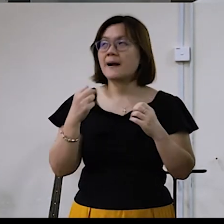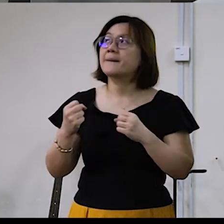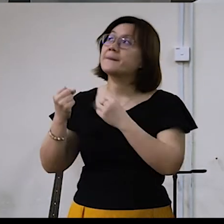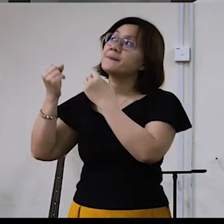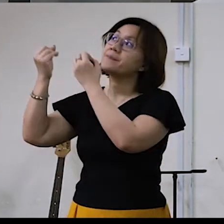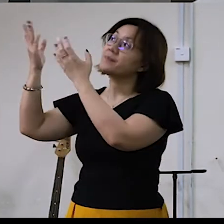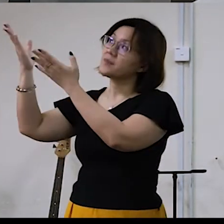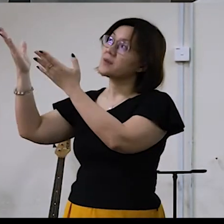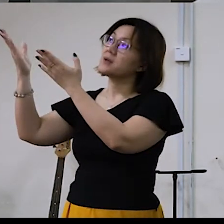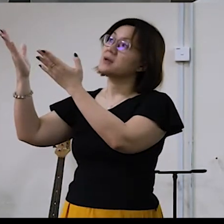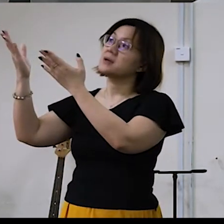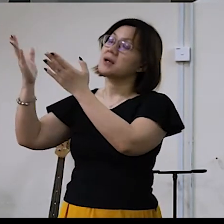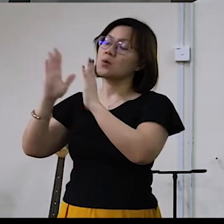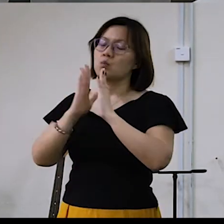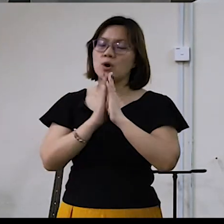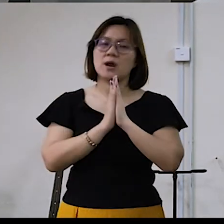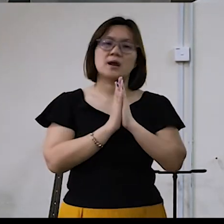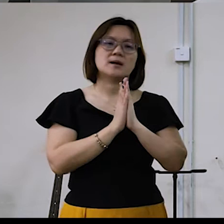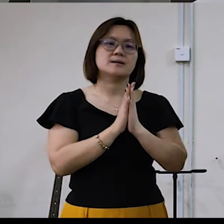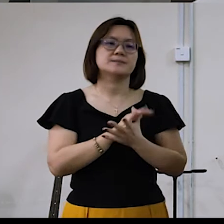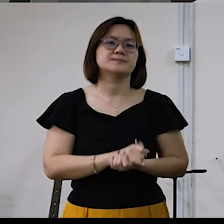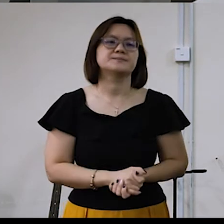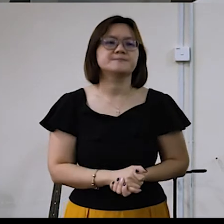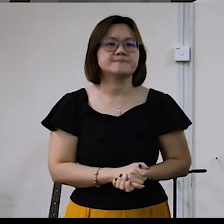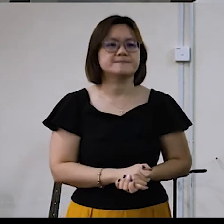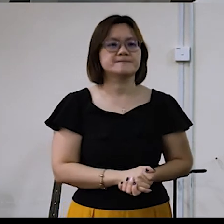can say amen? Amen.